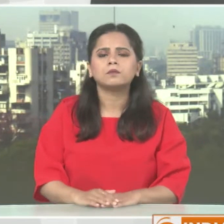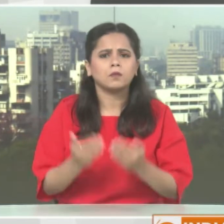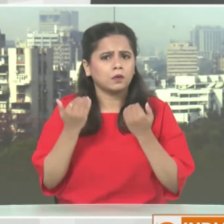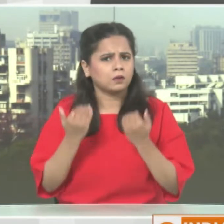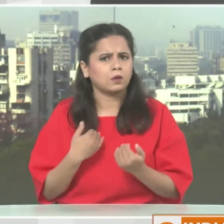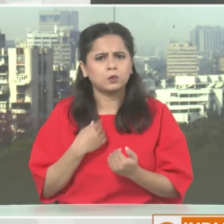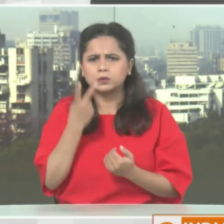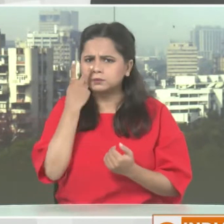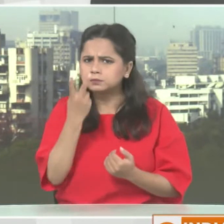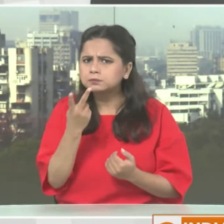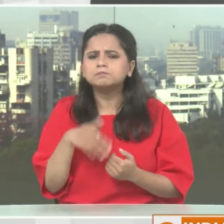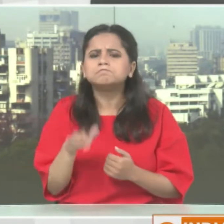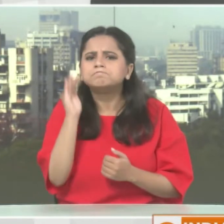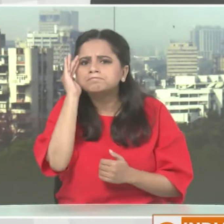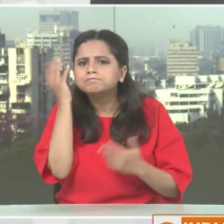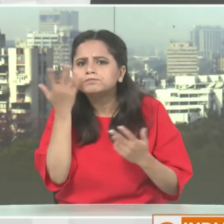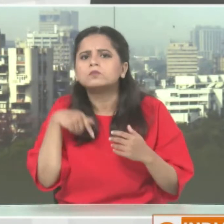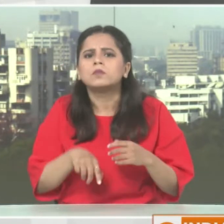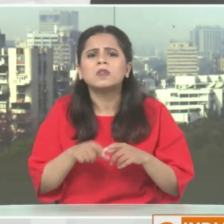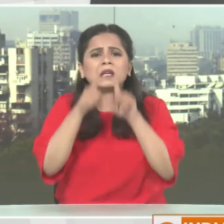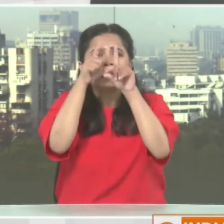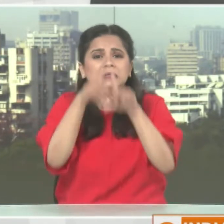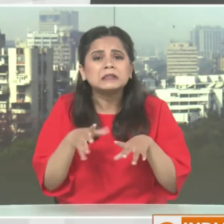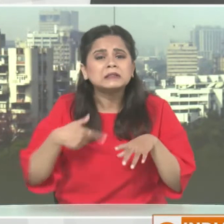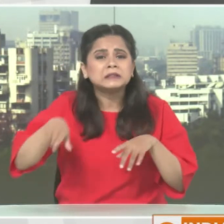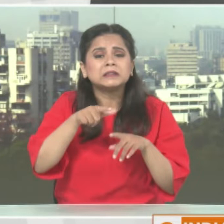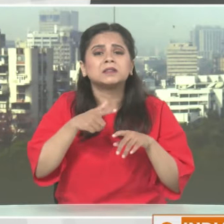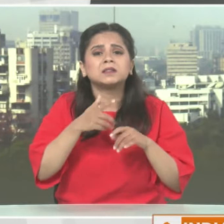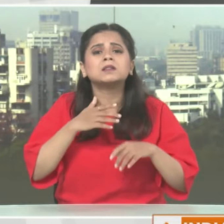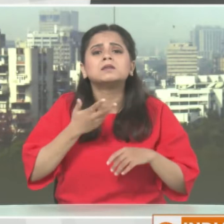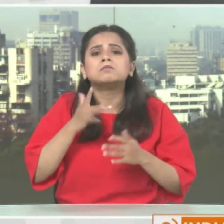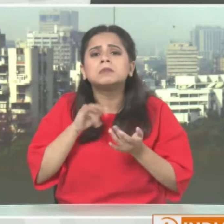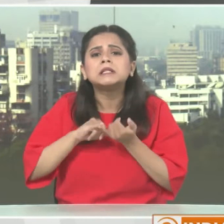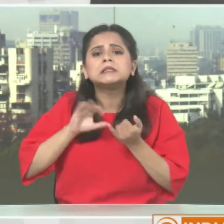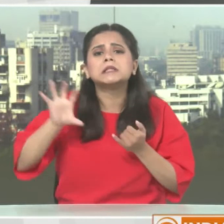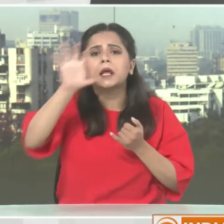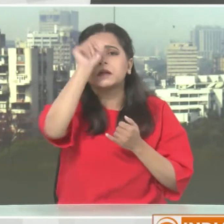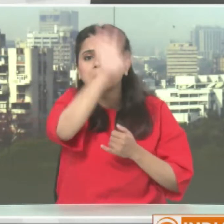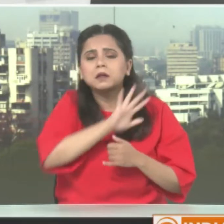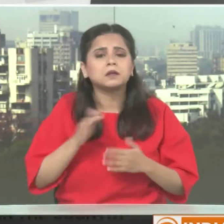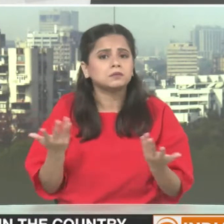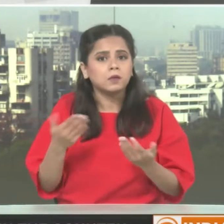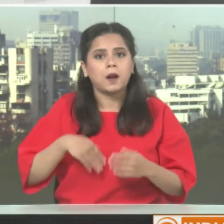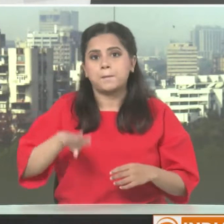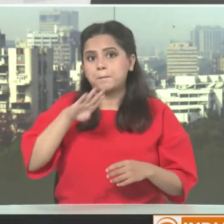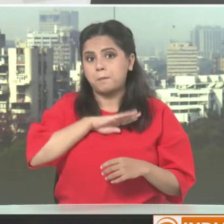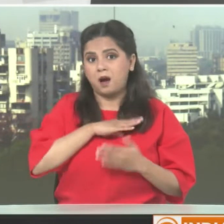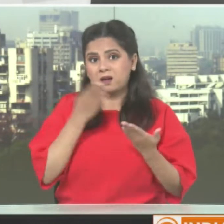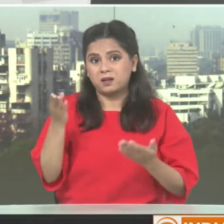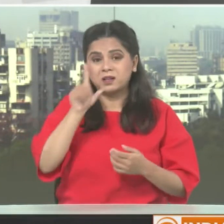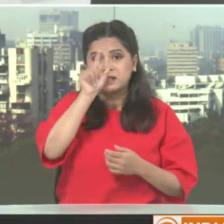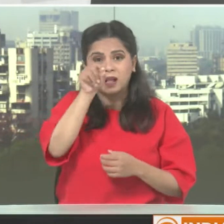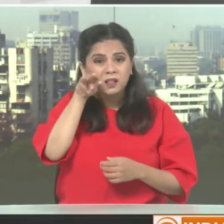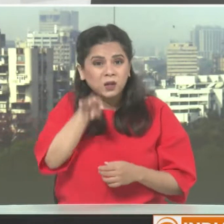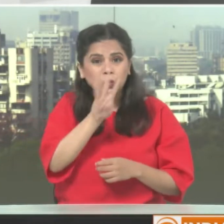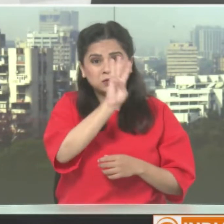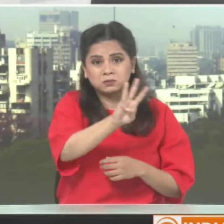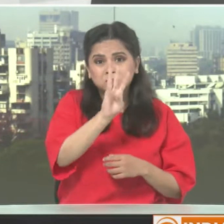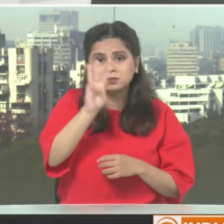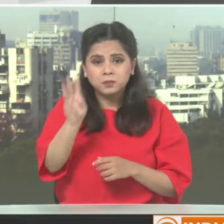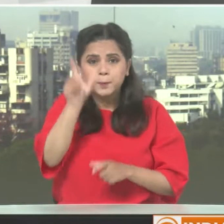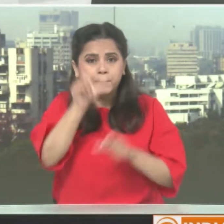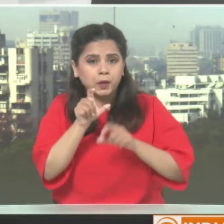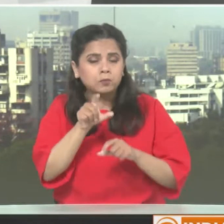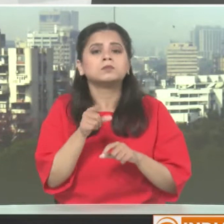And let's now take a look at the worst affected states from COVID-19 in the country. In Maharashtra,